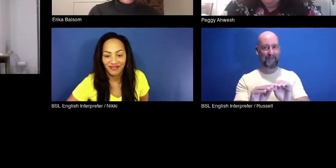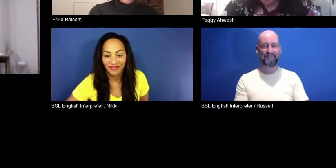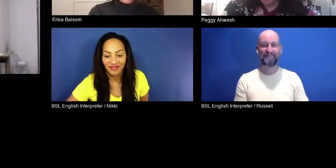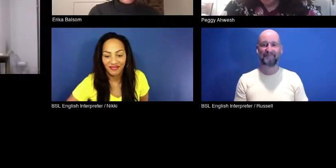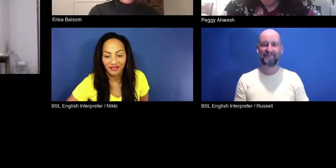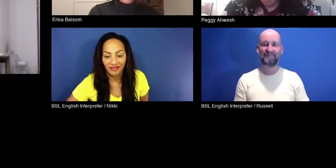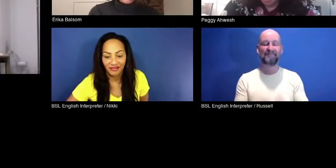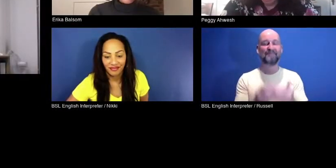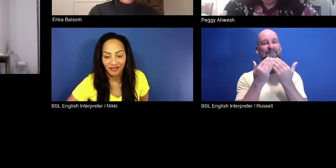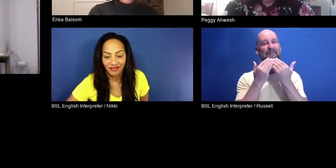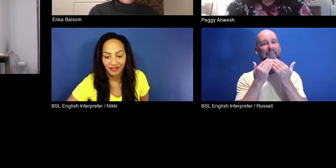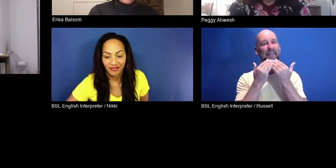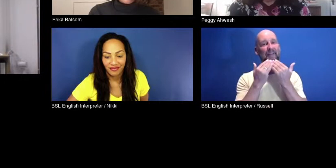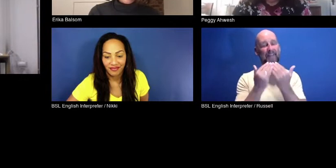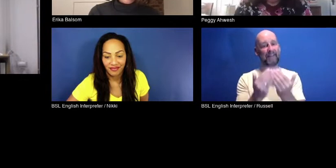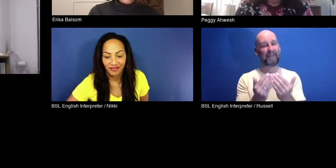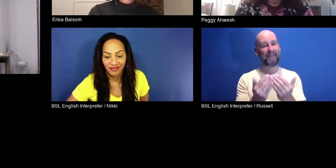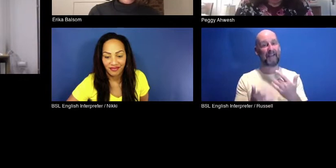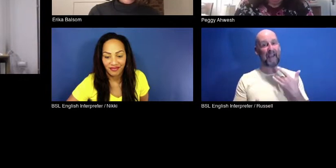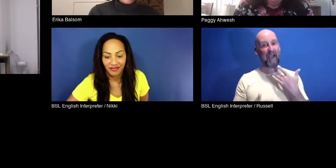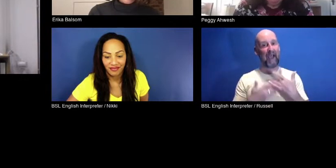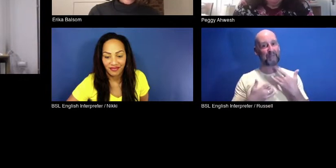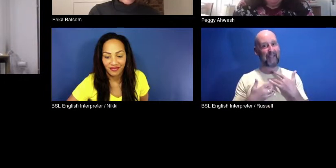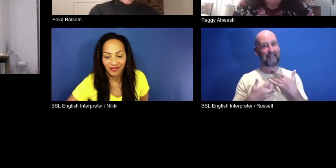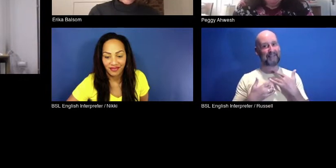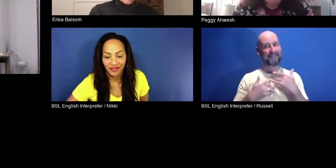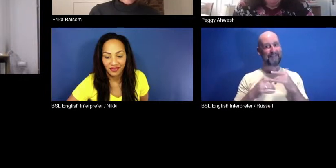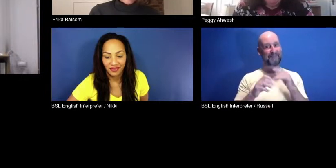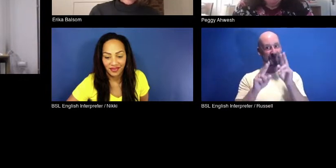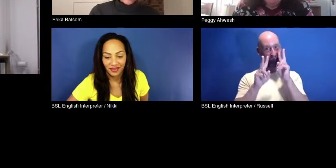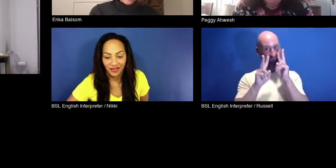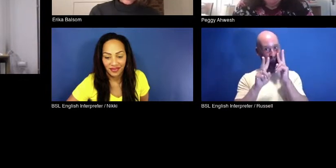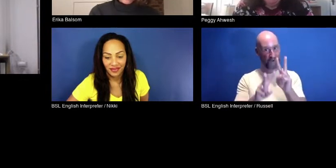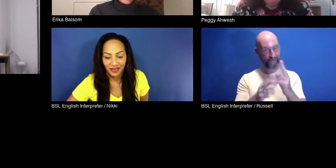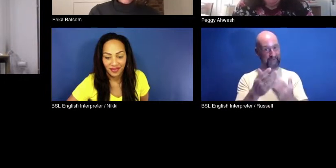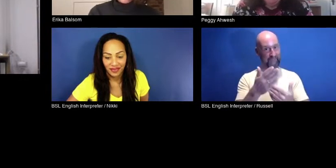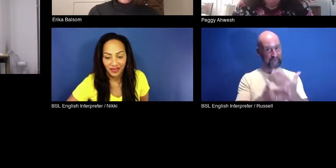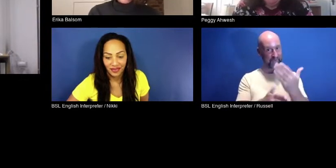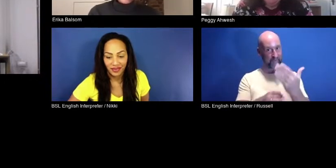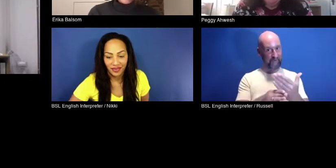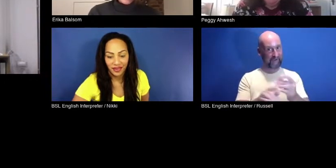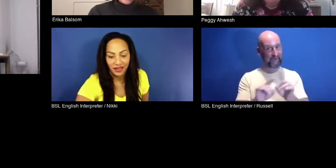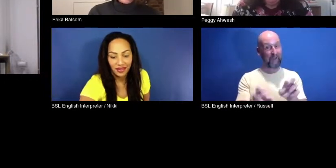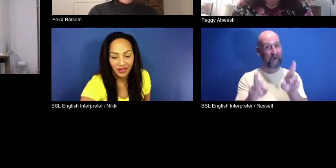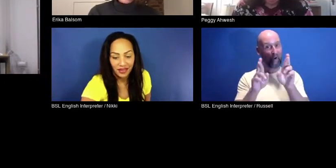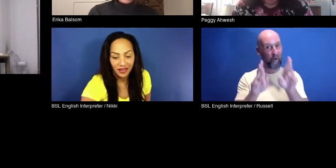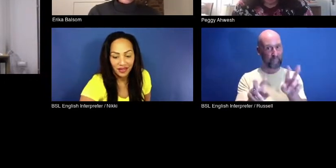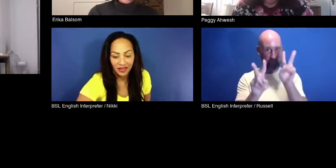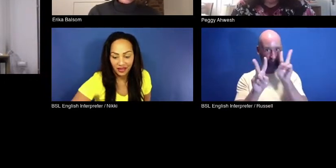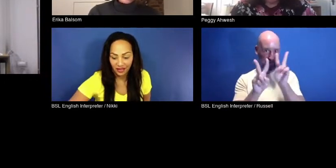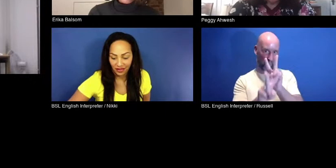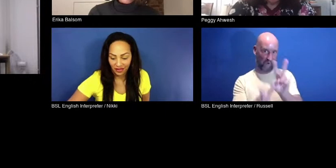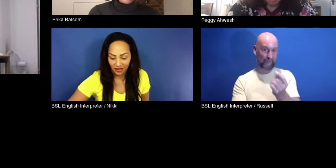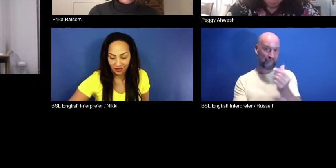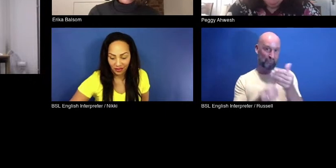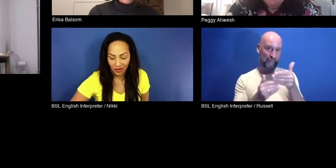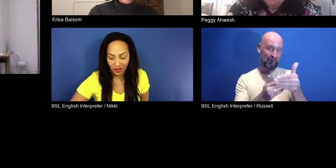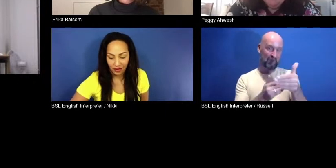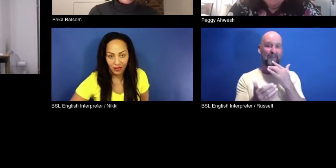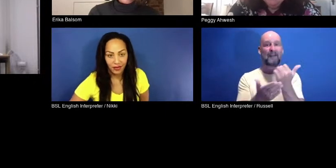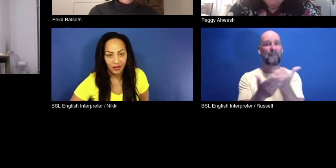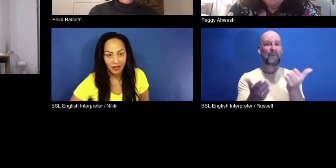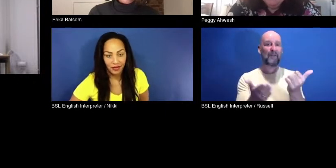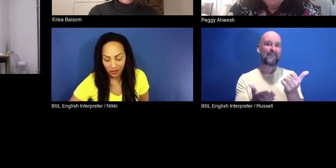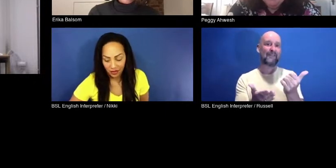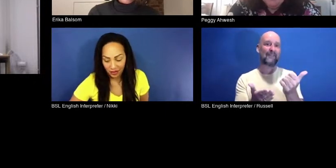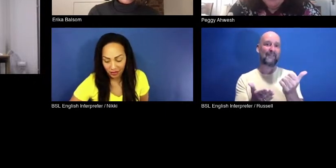Thank you. I'm really excited to watch that as well. So hopefully we get to see it soon. And that was really brilliant. Thank you so